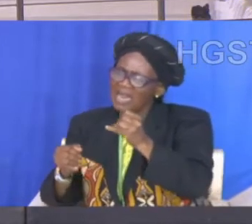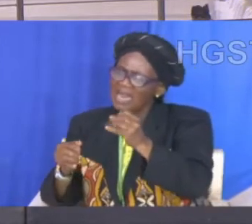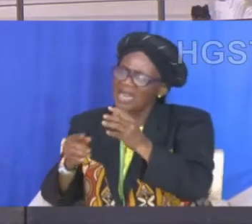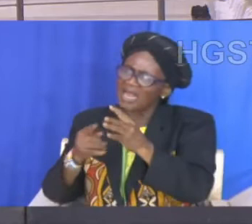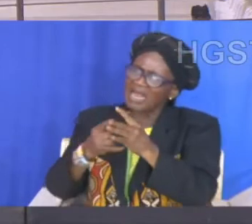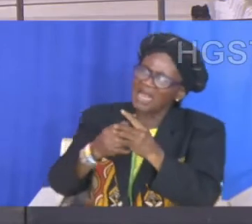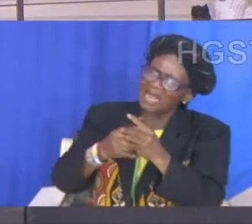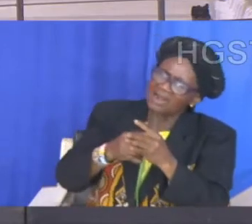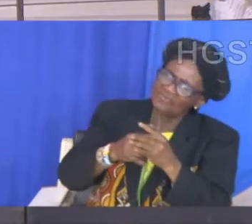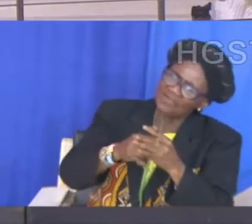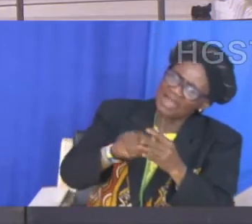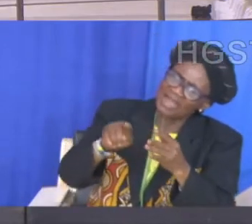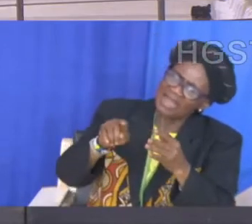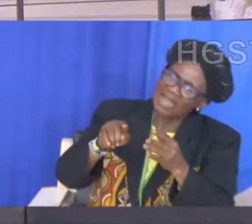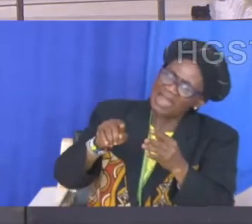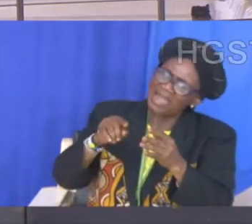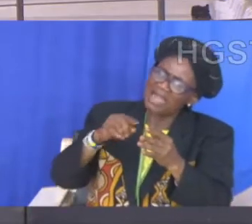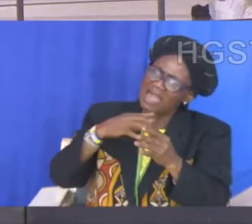Alpha,